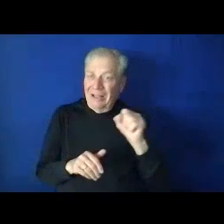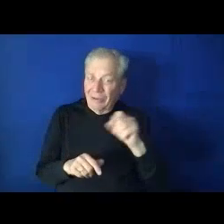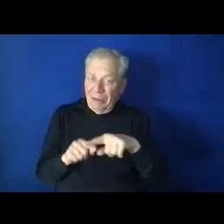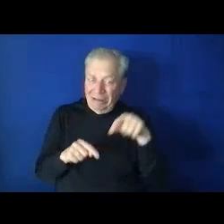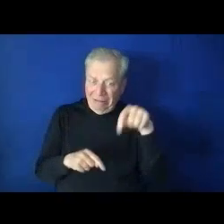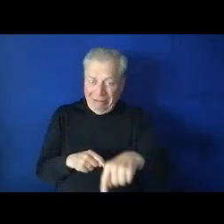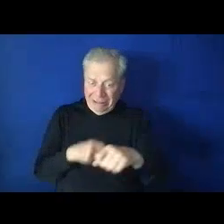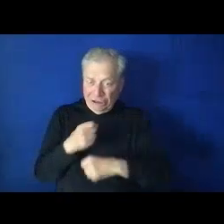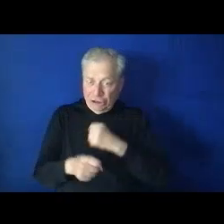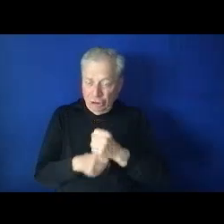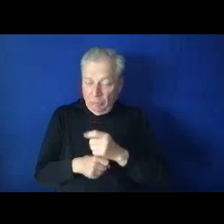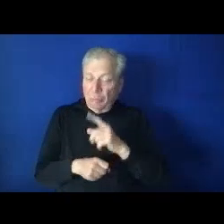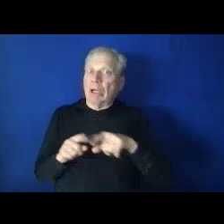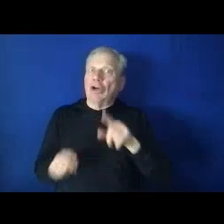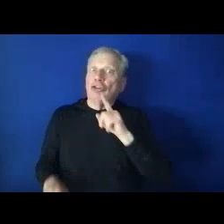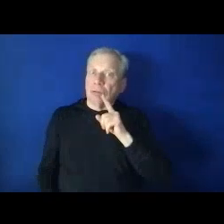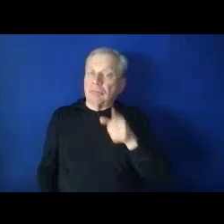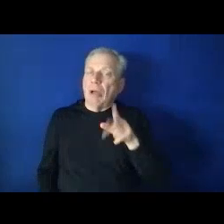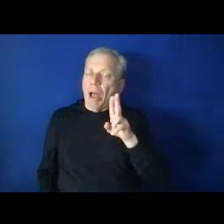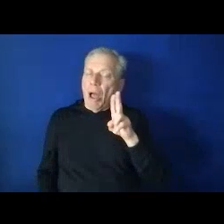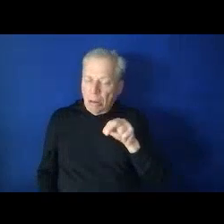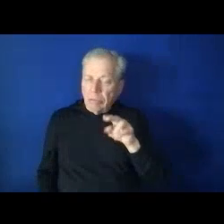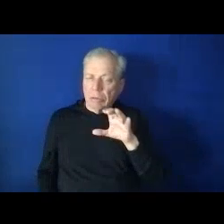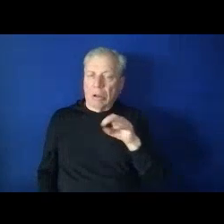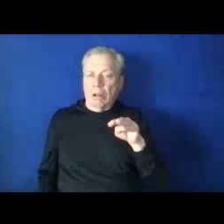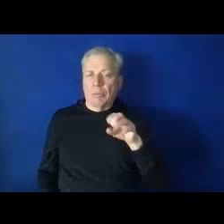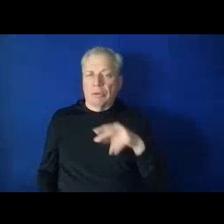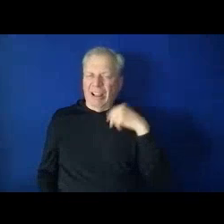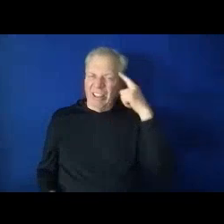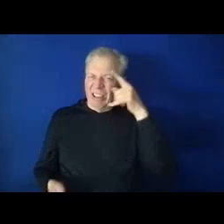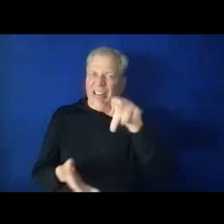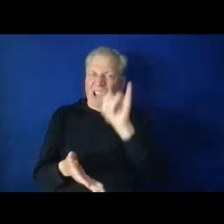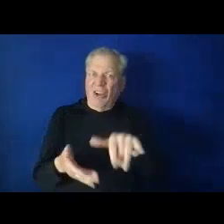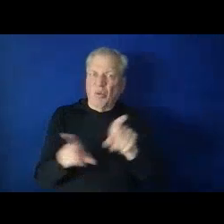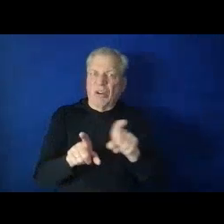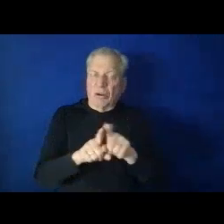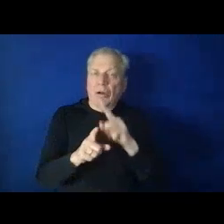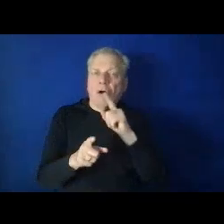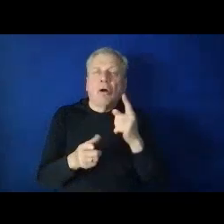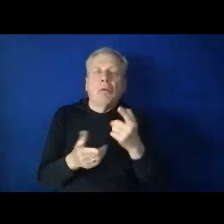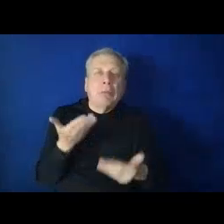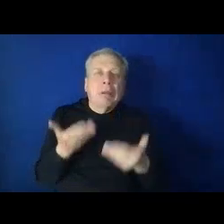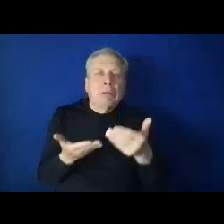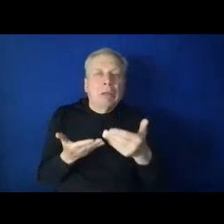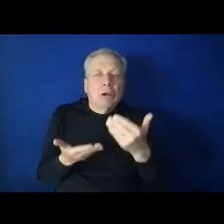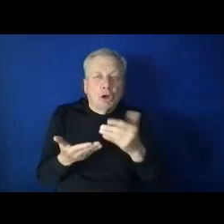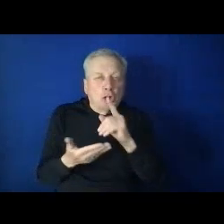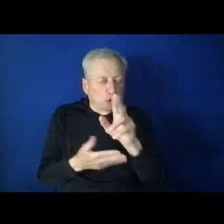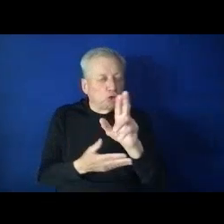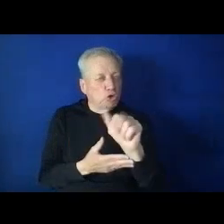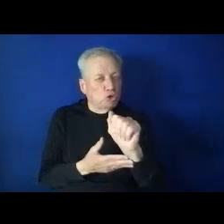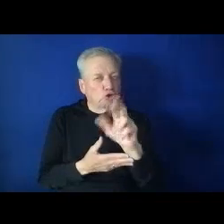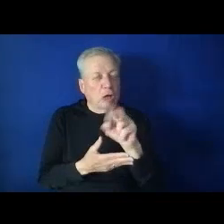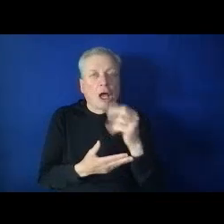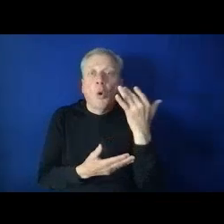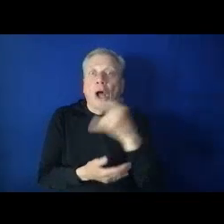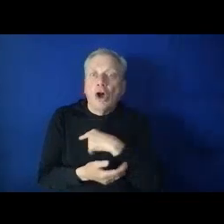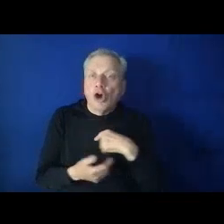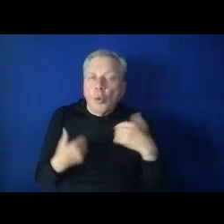it was still really uncommon. And I think this one is also one that is probably truly rare because we had played these